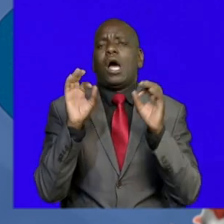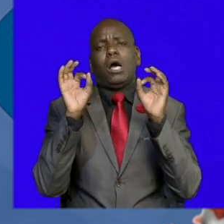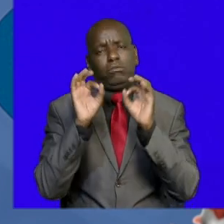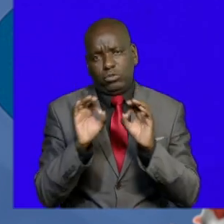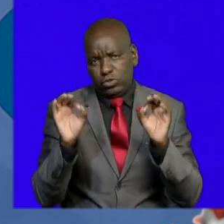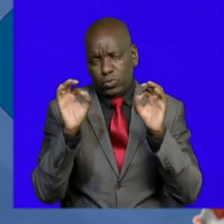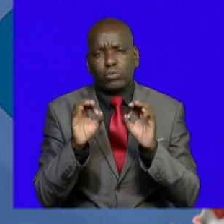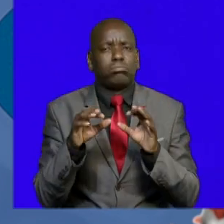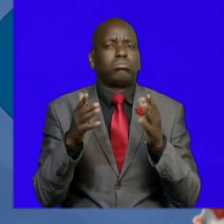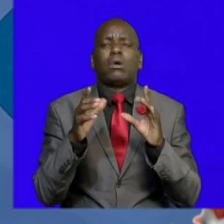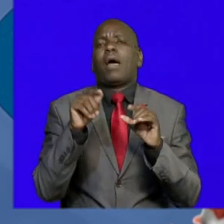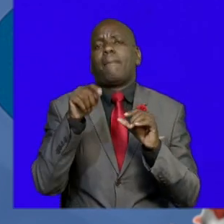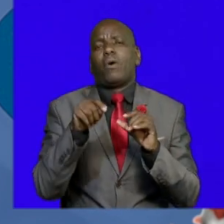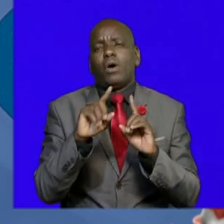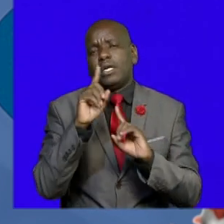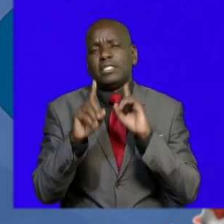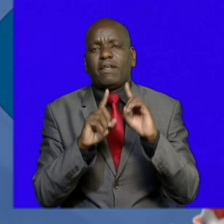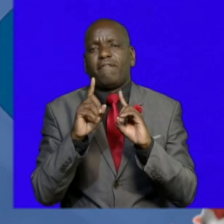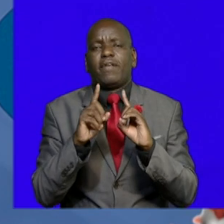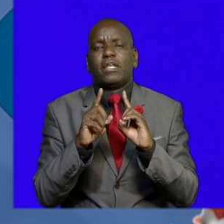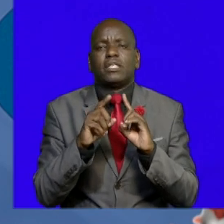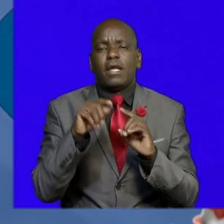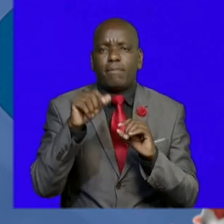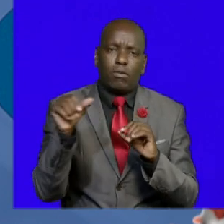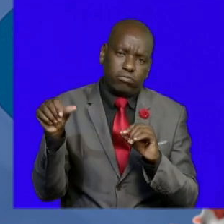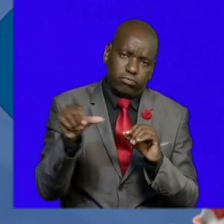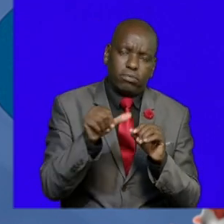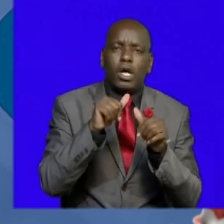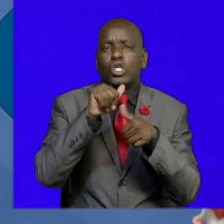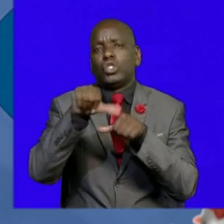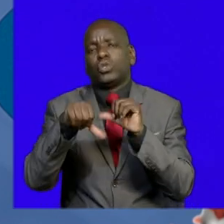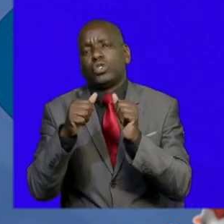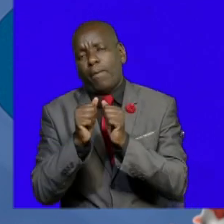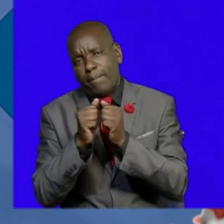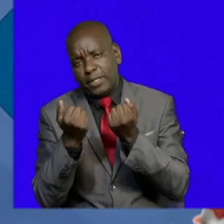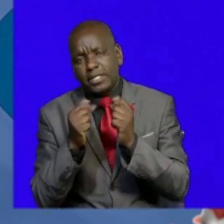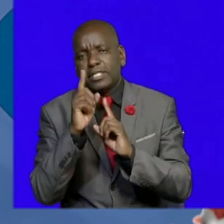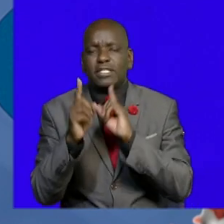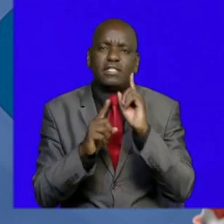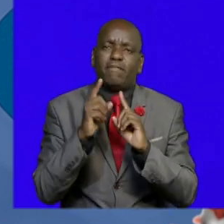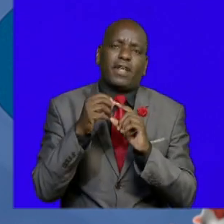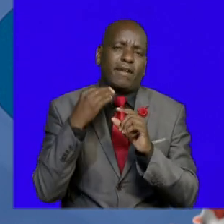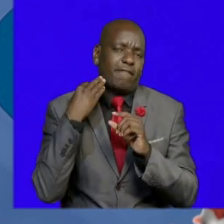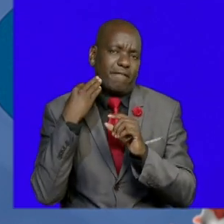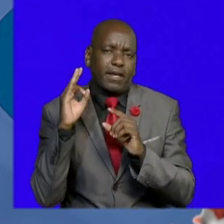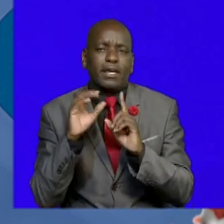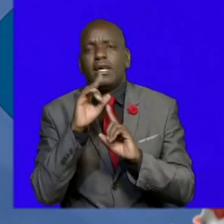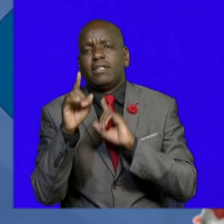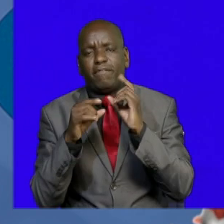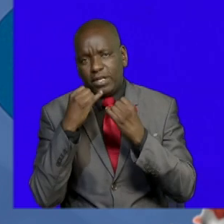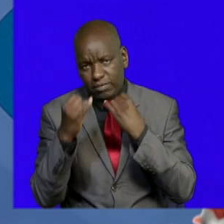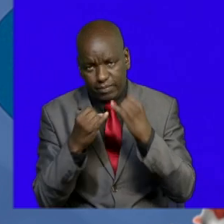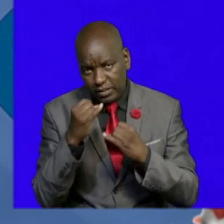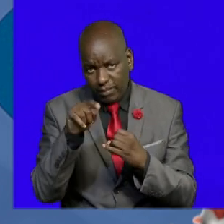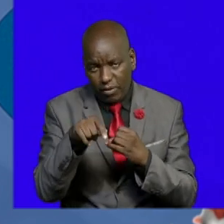or scared away by misinformation coming from social media or other unreliable sources.